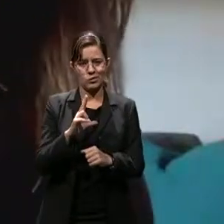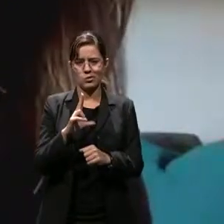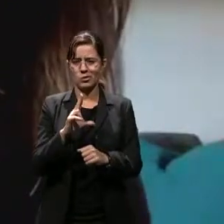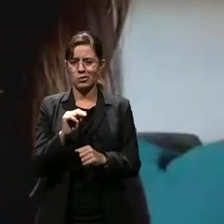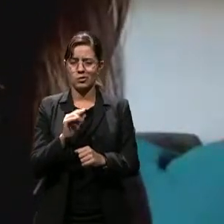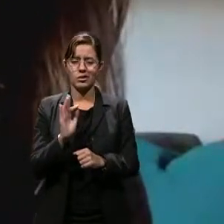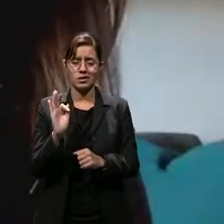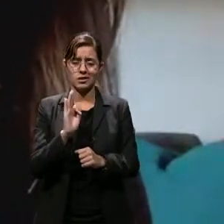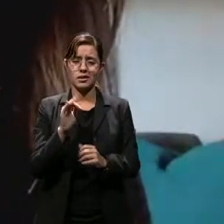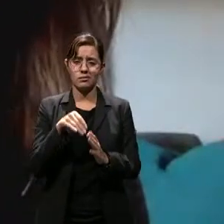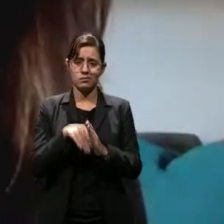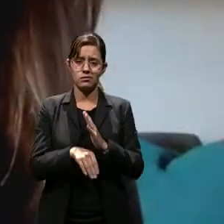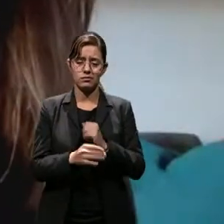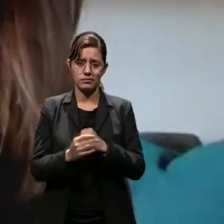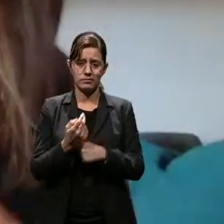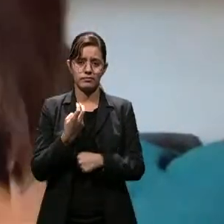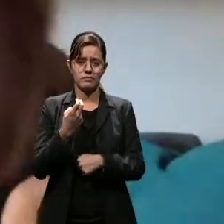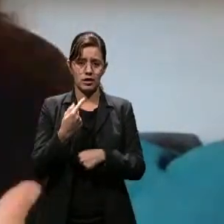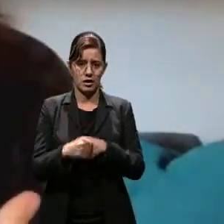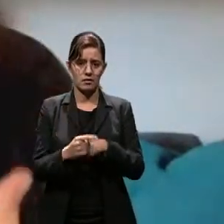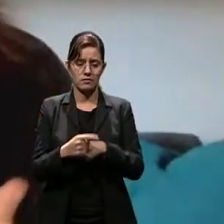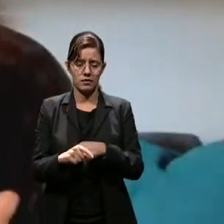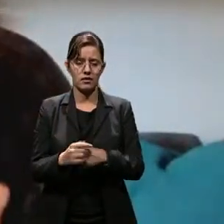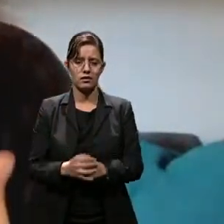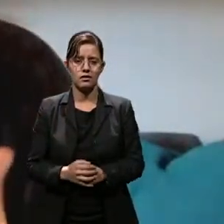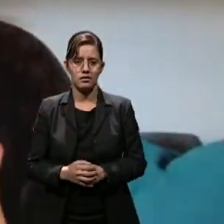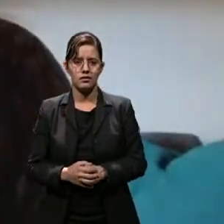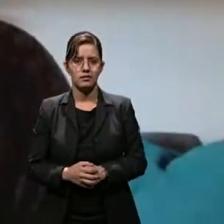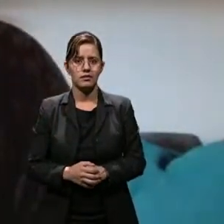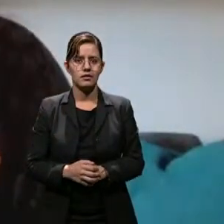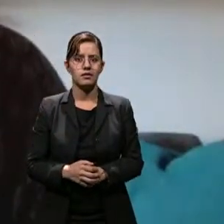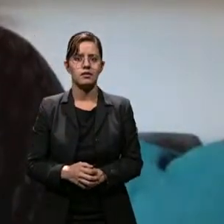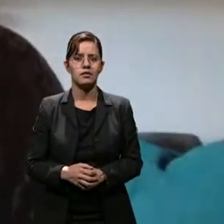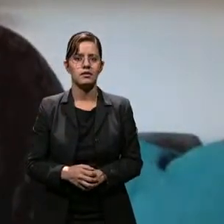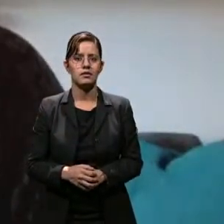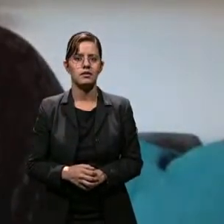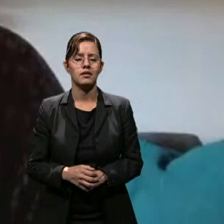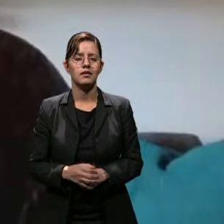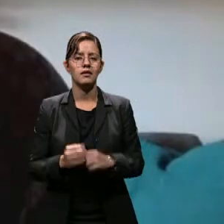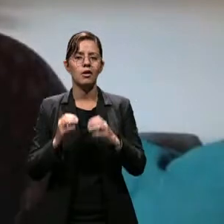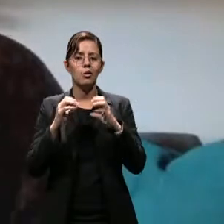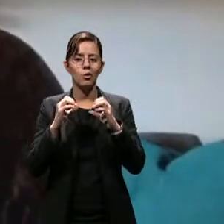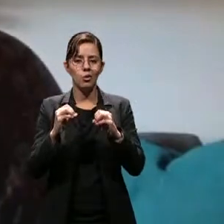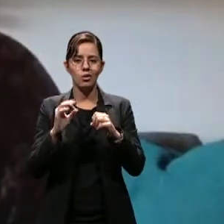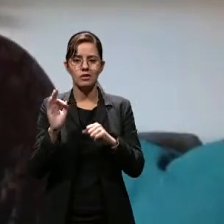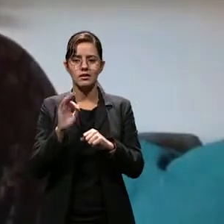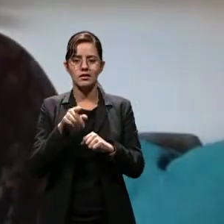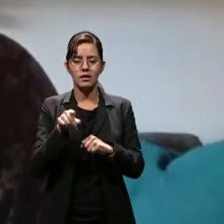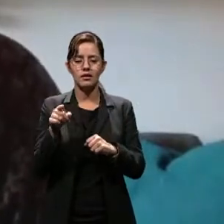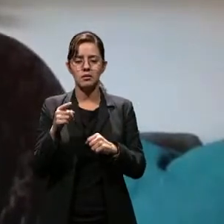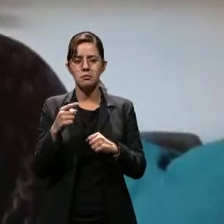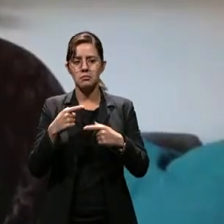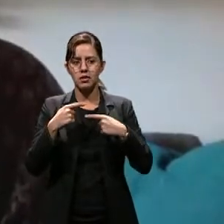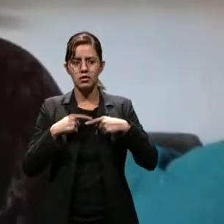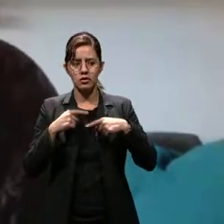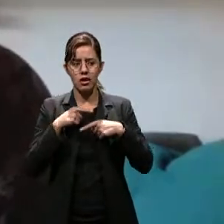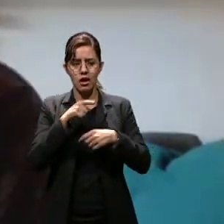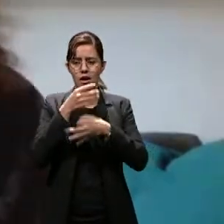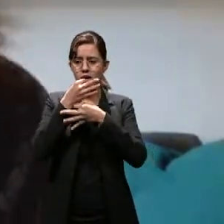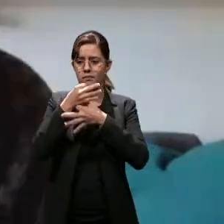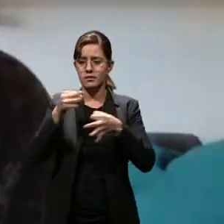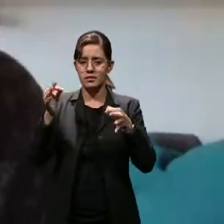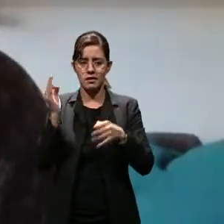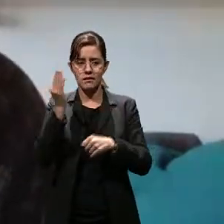democratic consolidation, which represents that symbol of accepting the results.